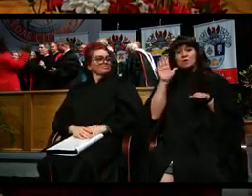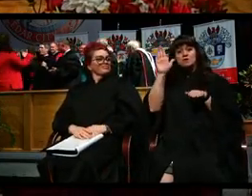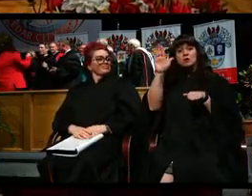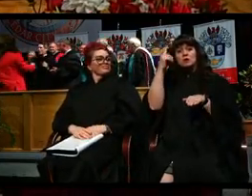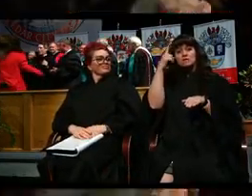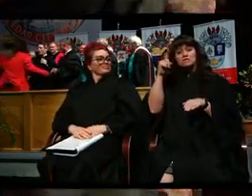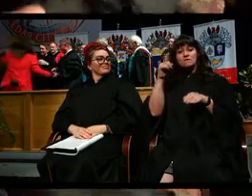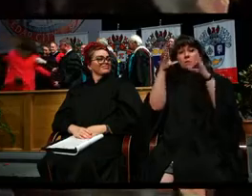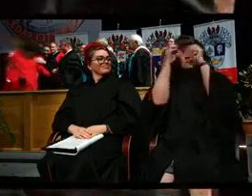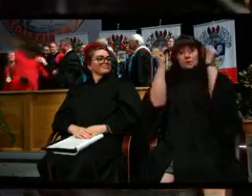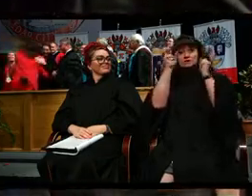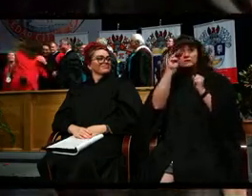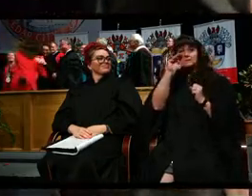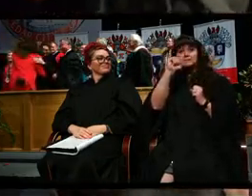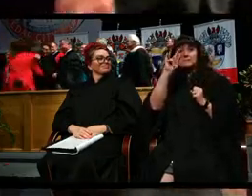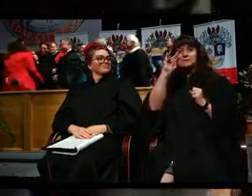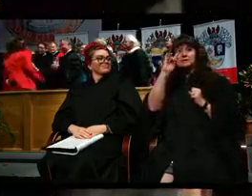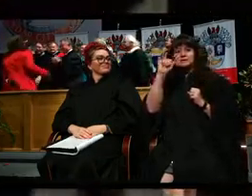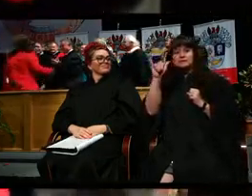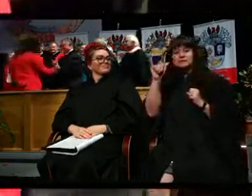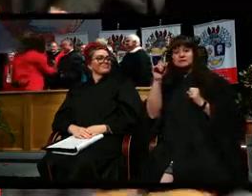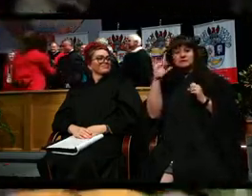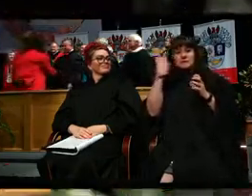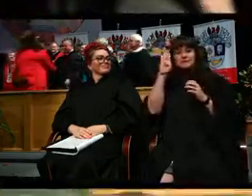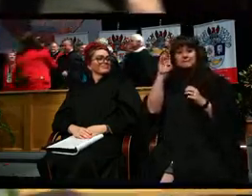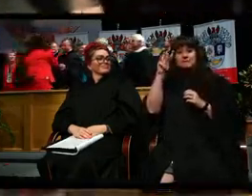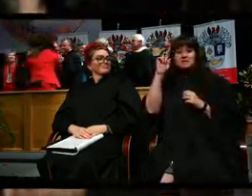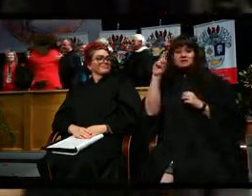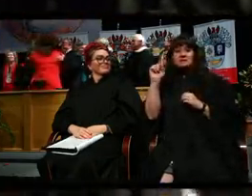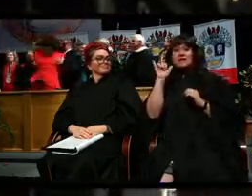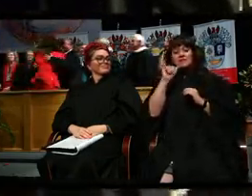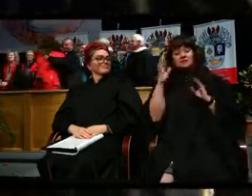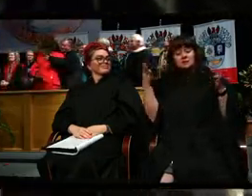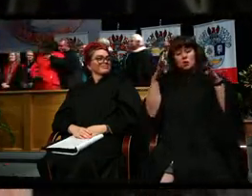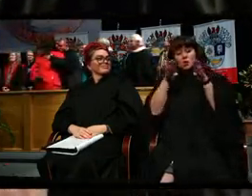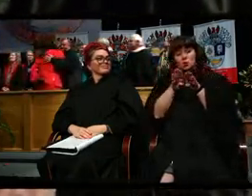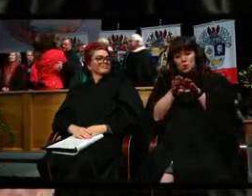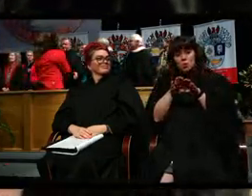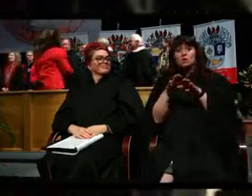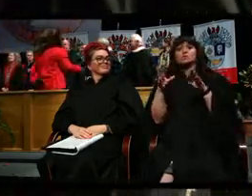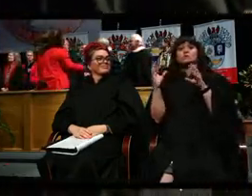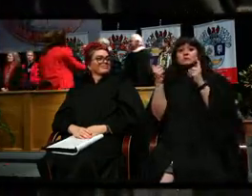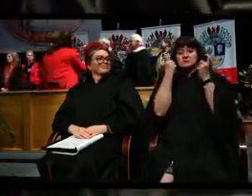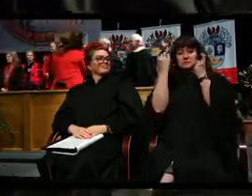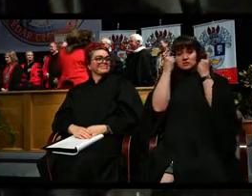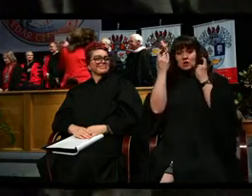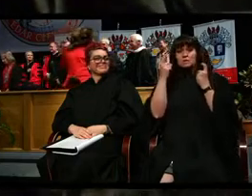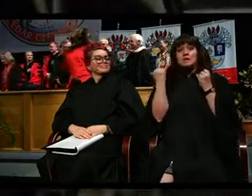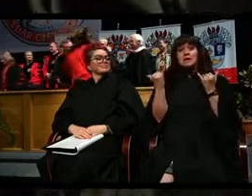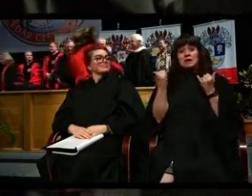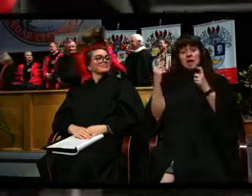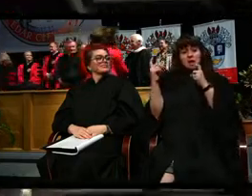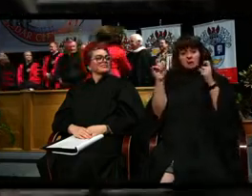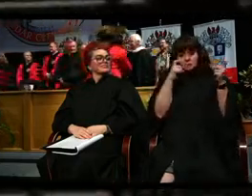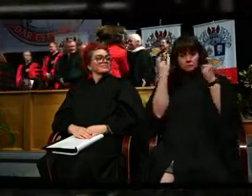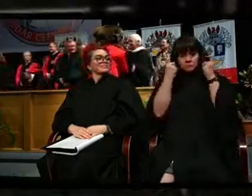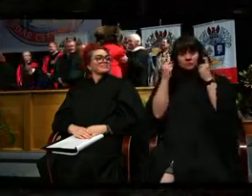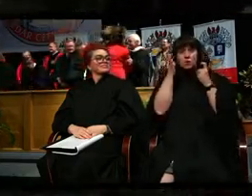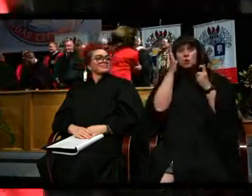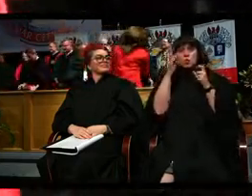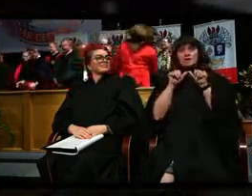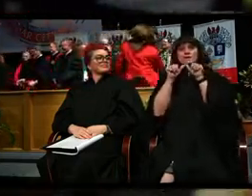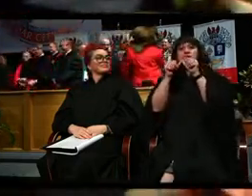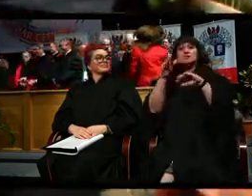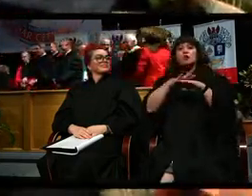President Mindy Benson. This concludes the inauguration ceremony. The festivities continue now on the library